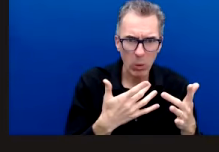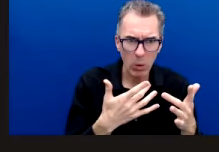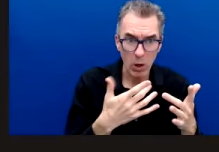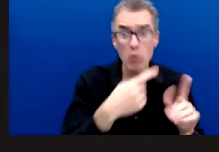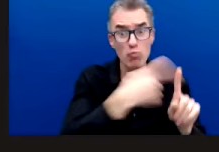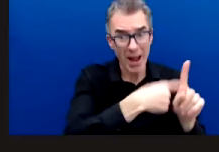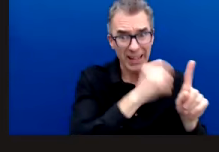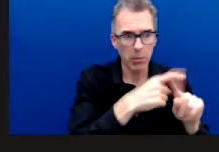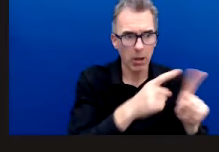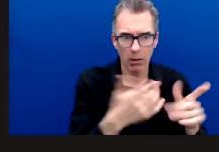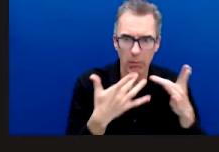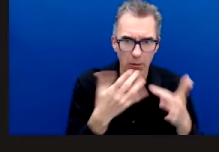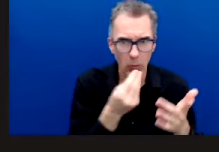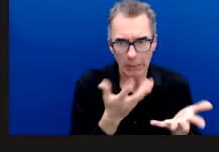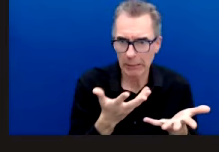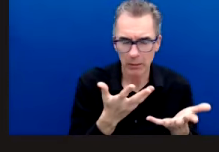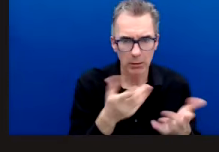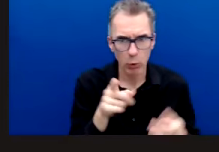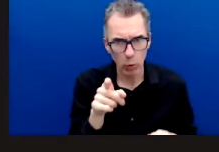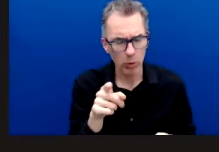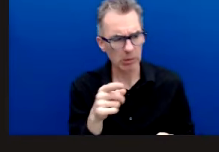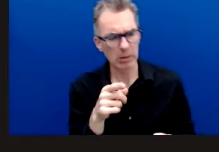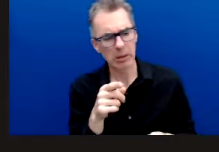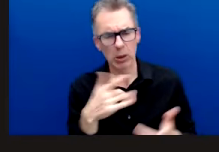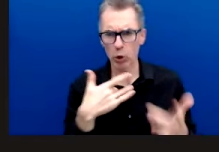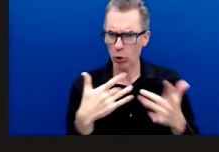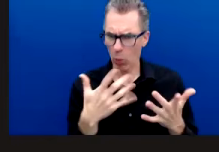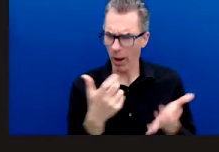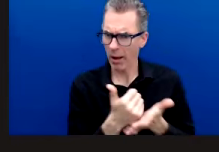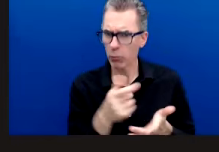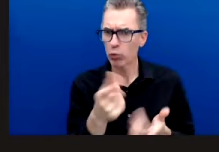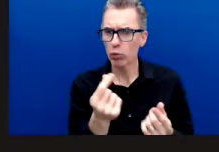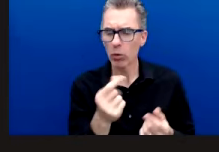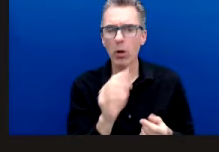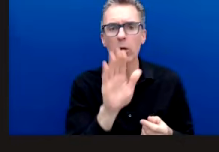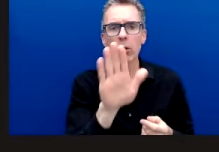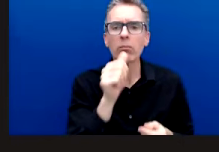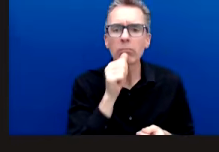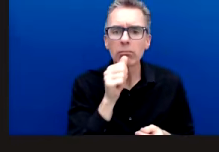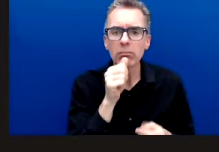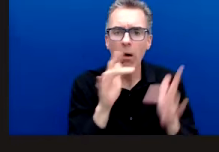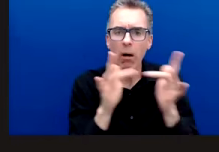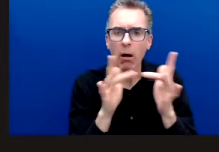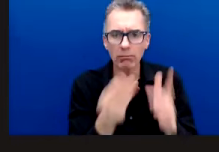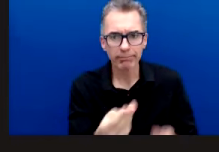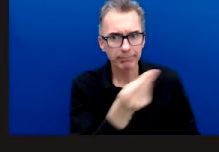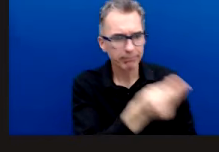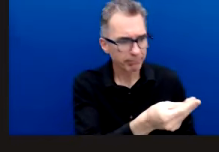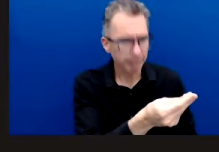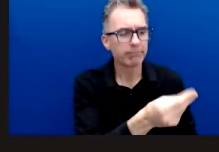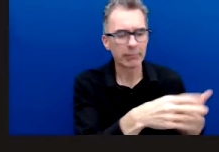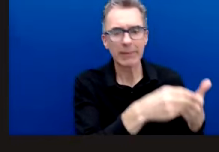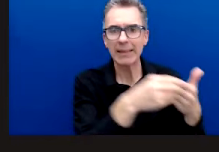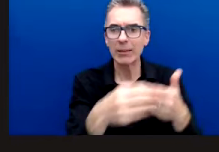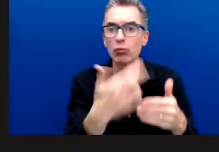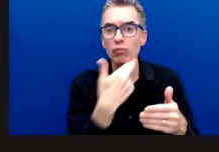rent. You're concerned and want to help. You give the student your personal contact information and take the student to a nearby